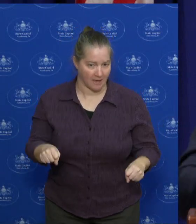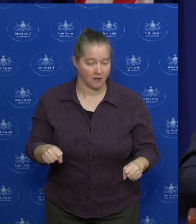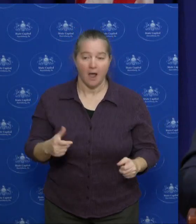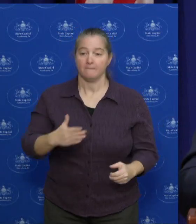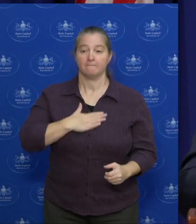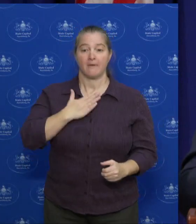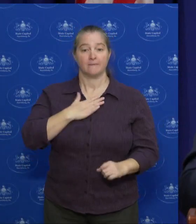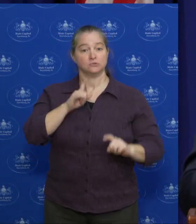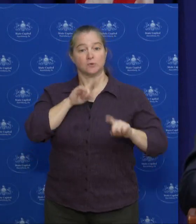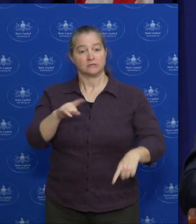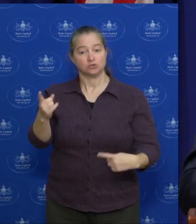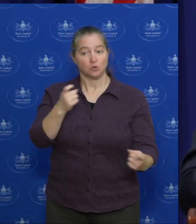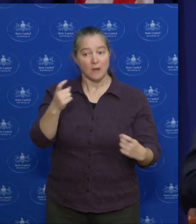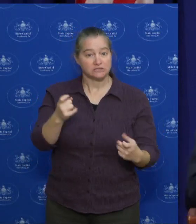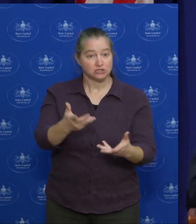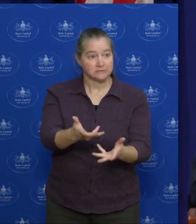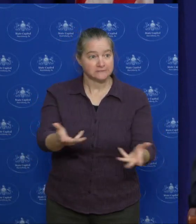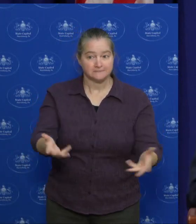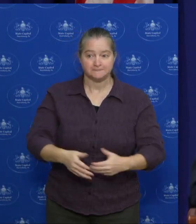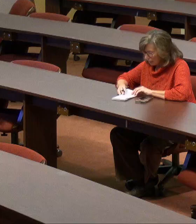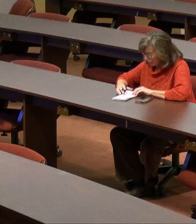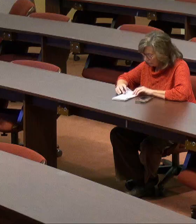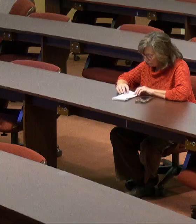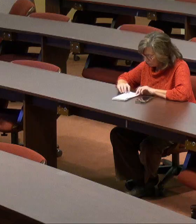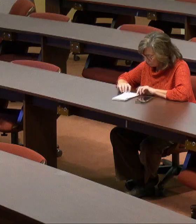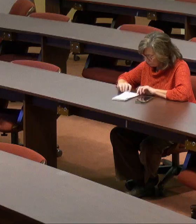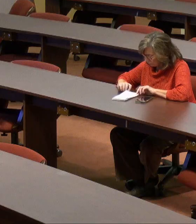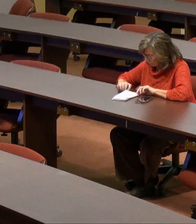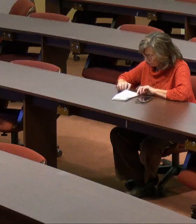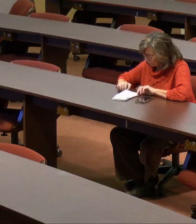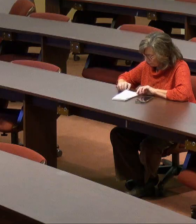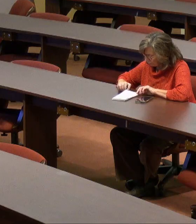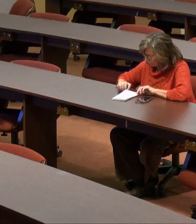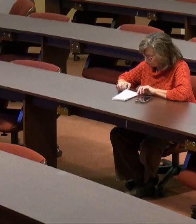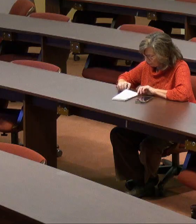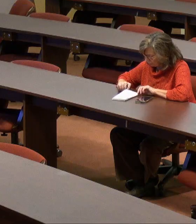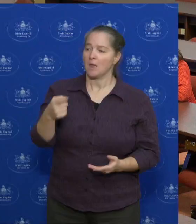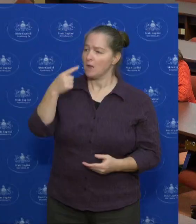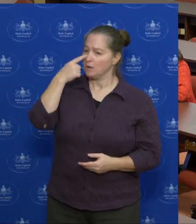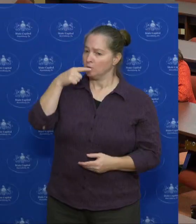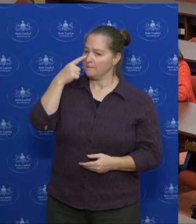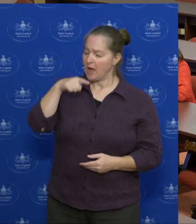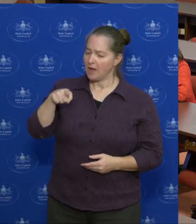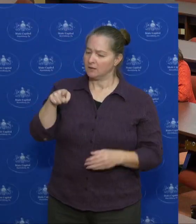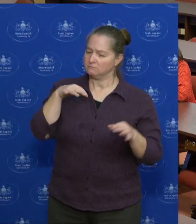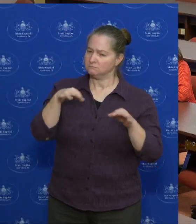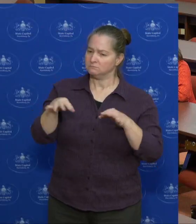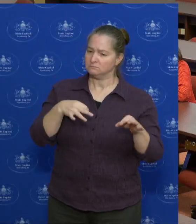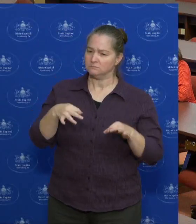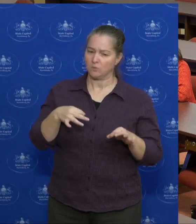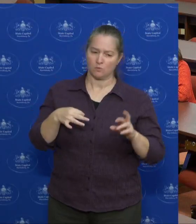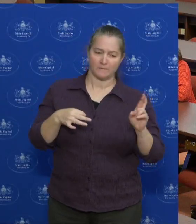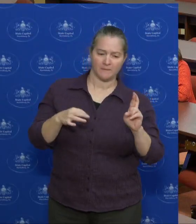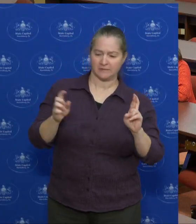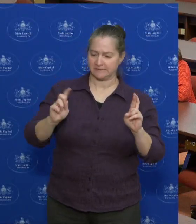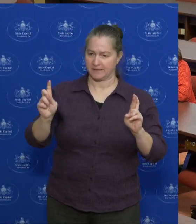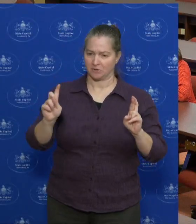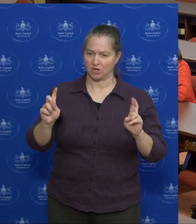questions you might have. Jen. I was wondering if you could provide a partisan breakdown for